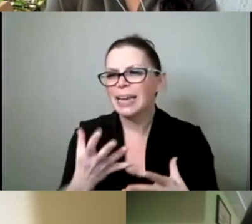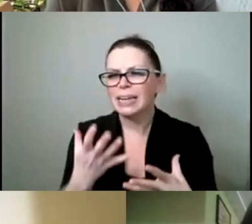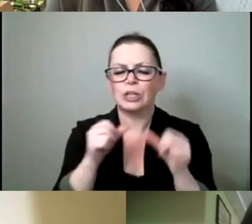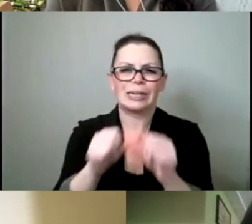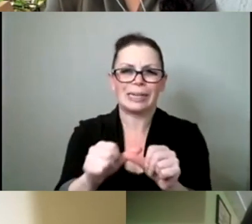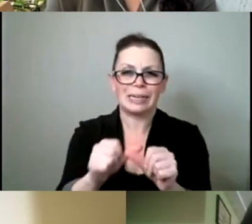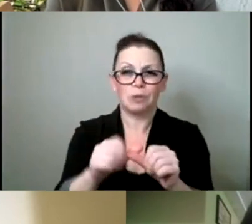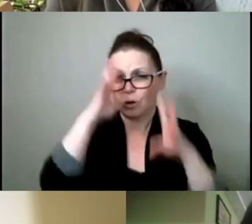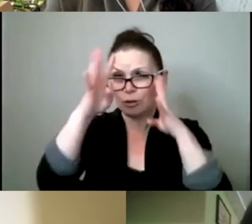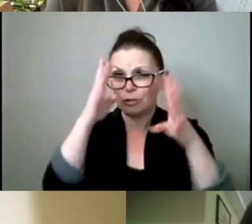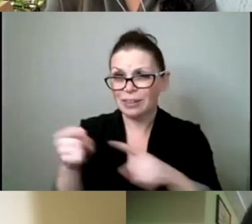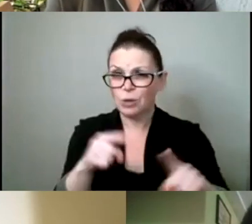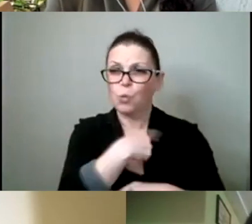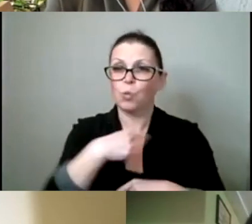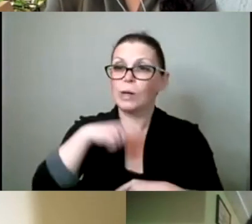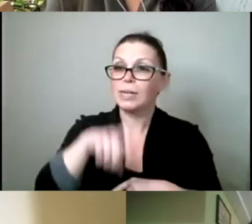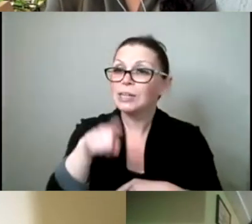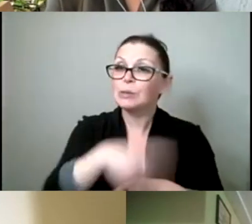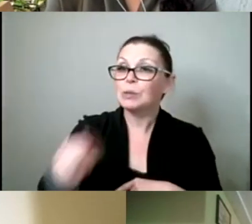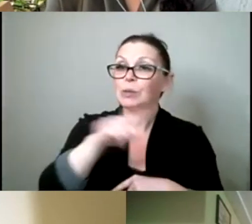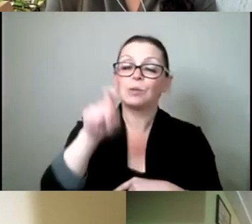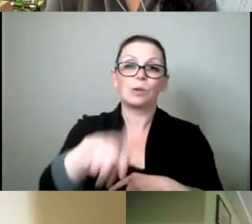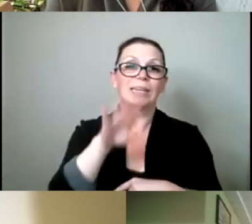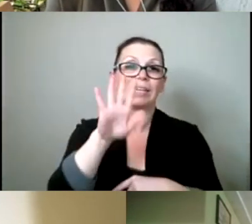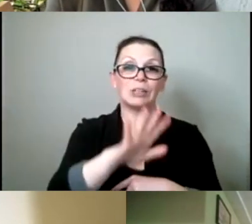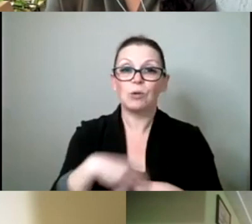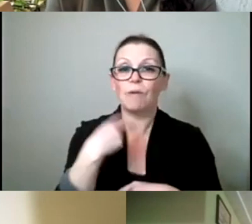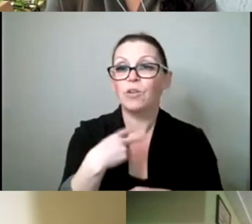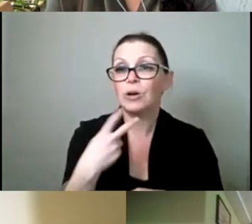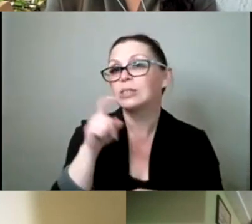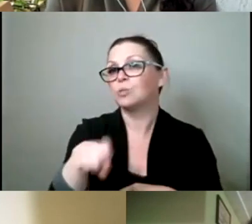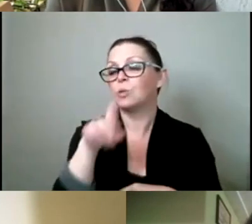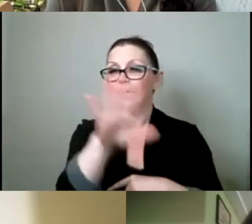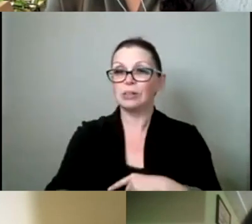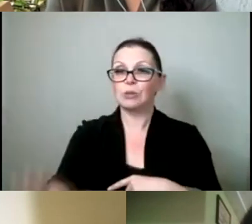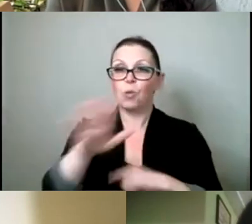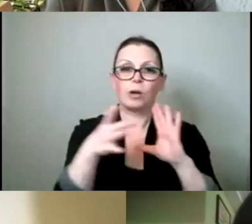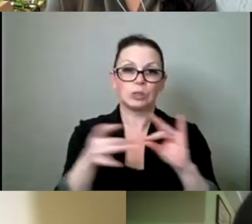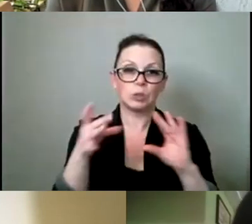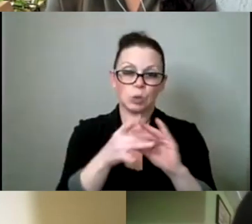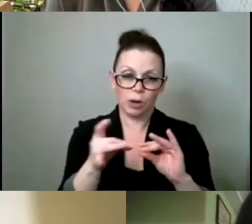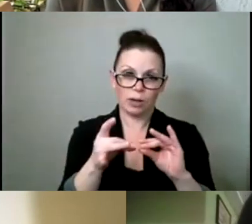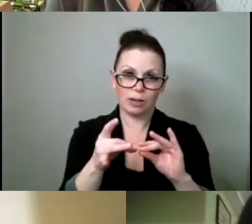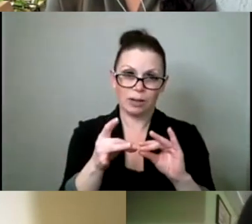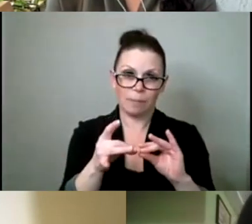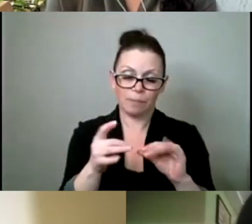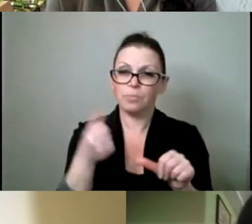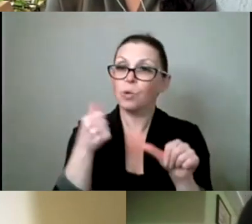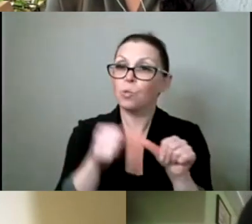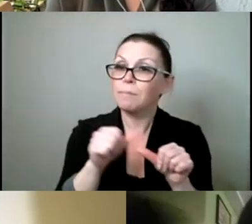need you. We need your voices. We need your stories. And take the advice to heart. Put yourself